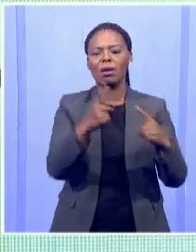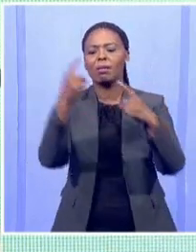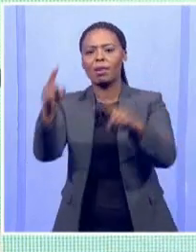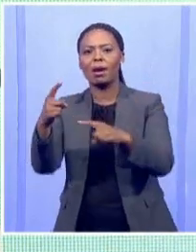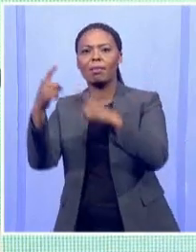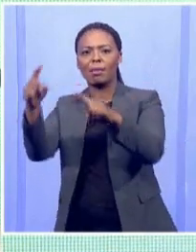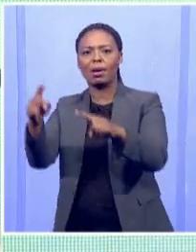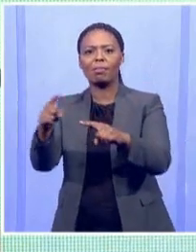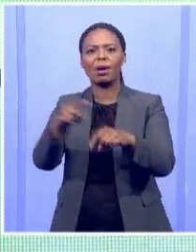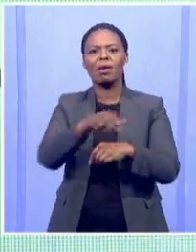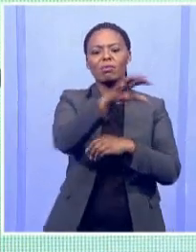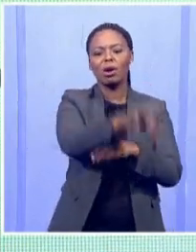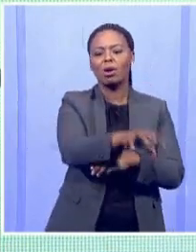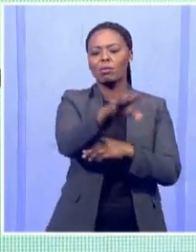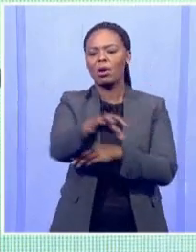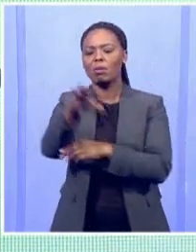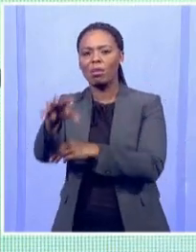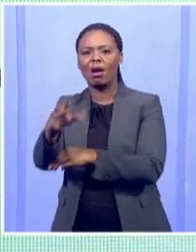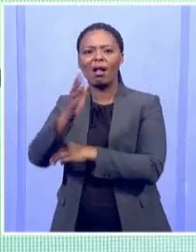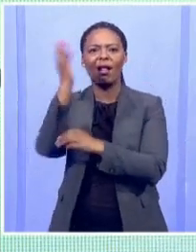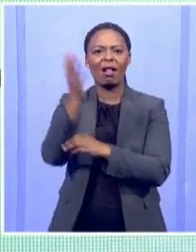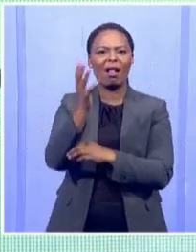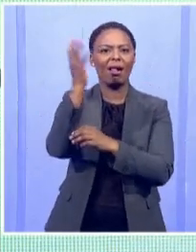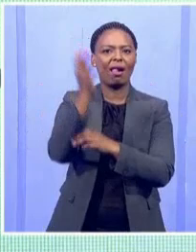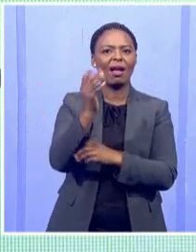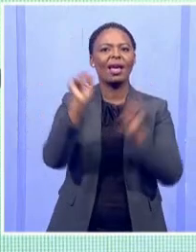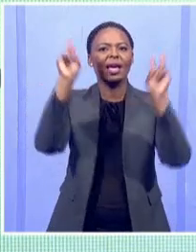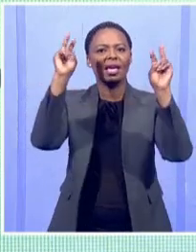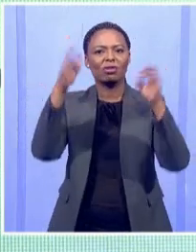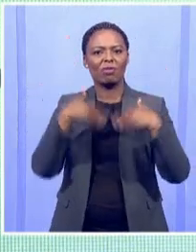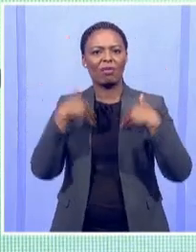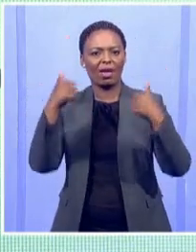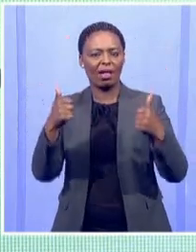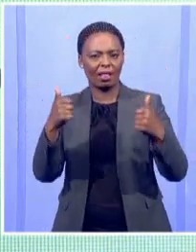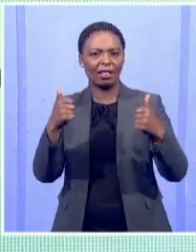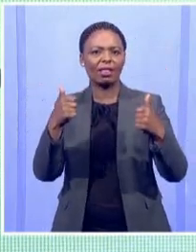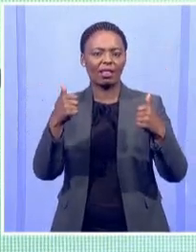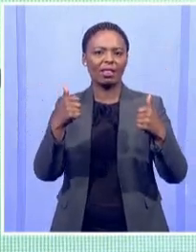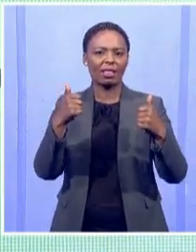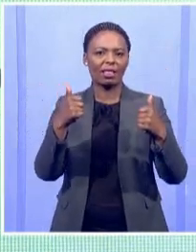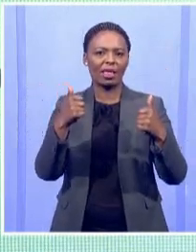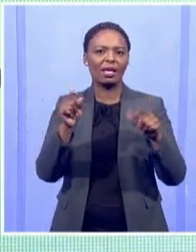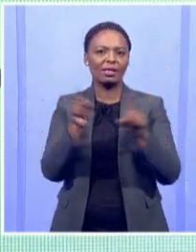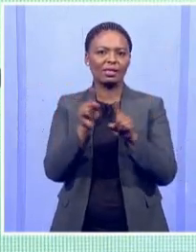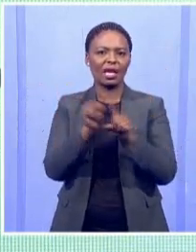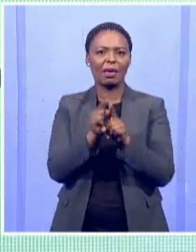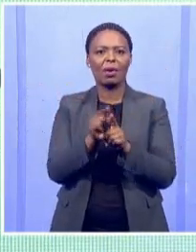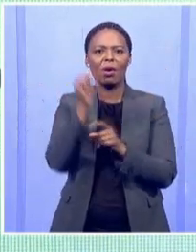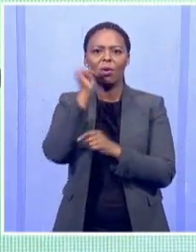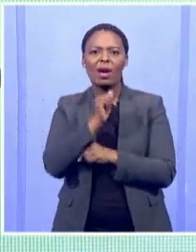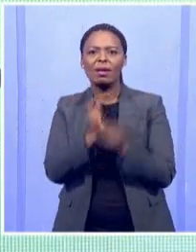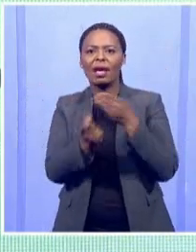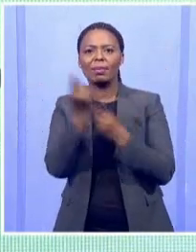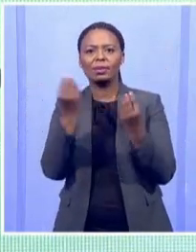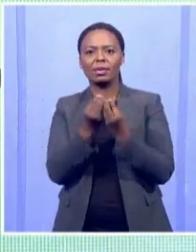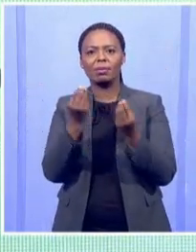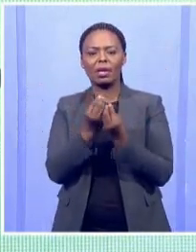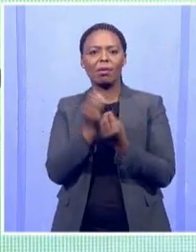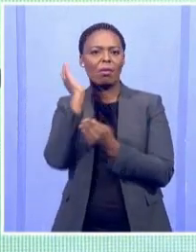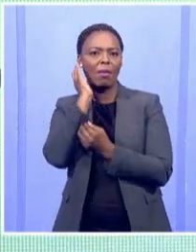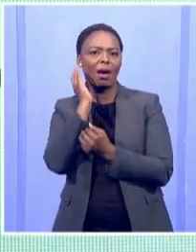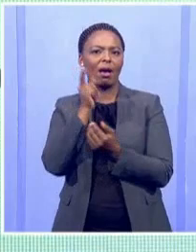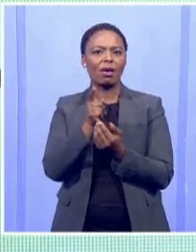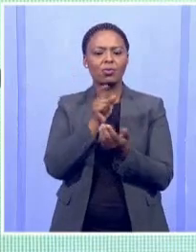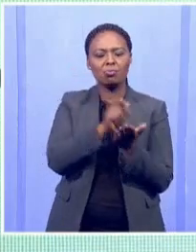This also combined with emerging technological advances, such as the scene which we have